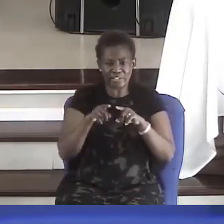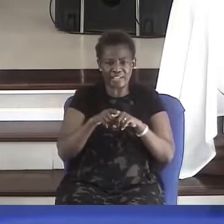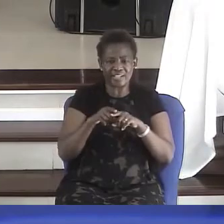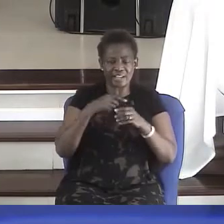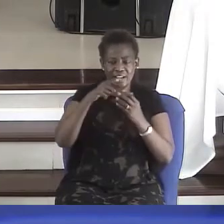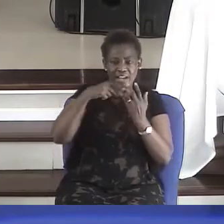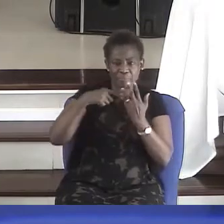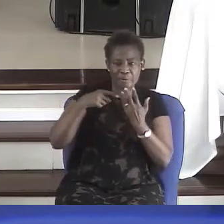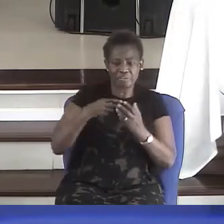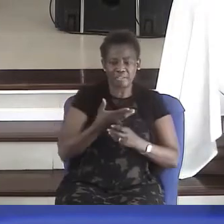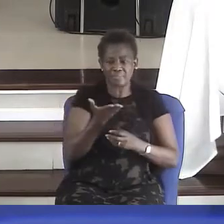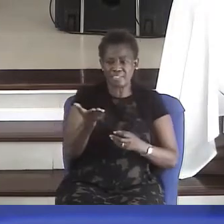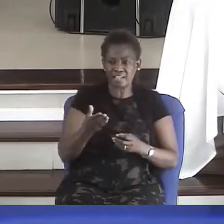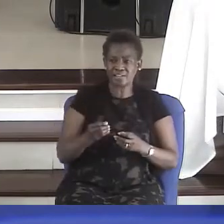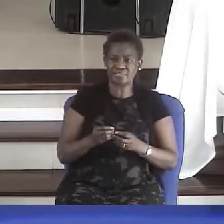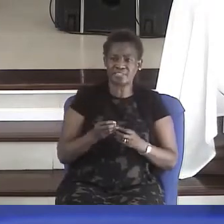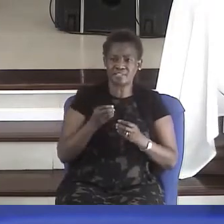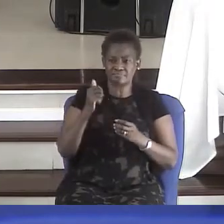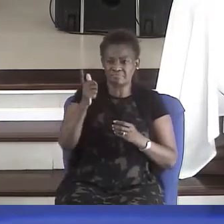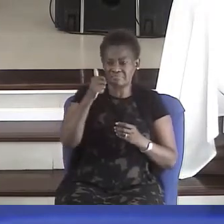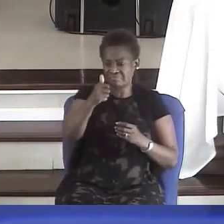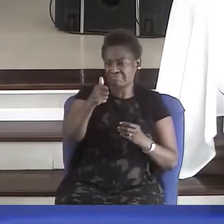had spoken one word.